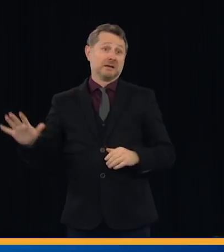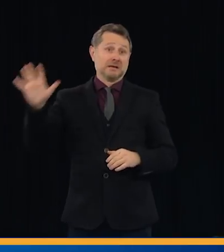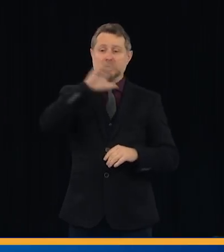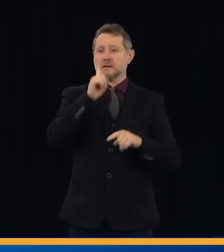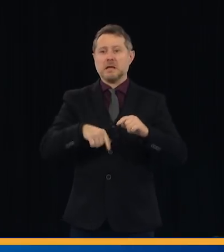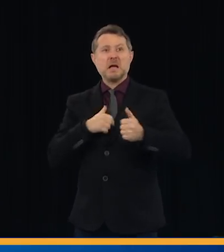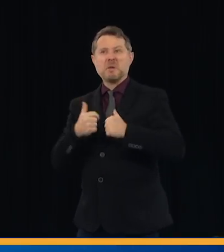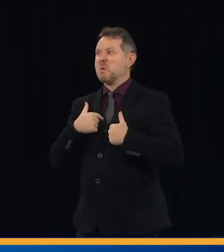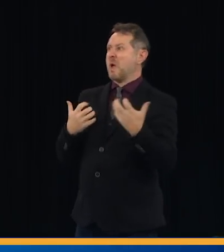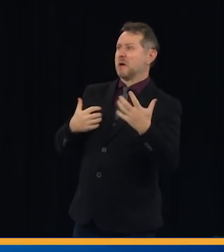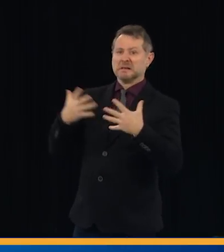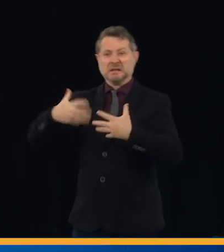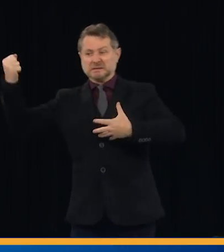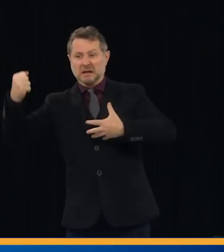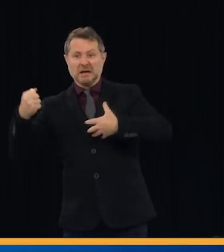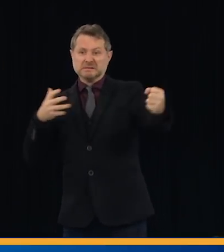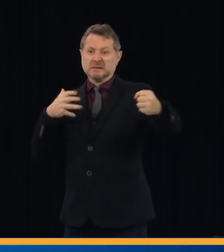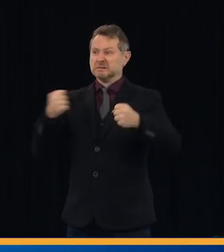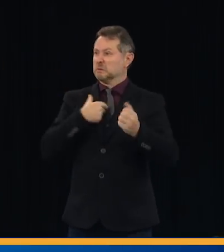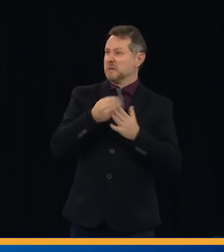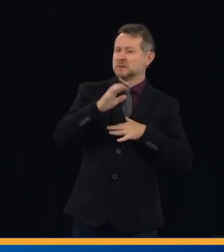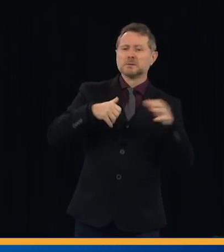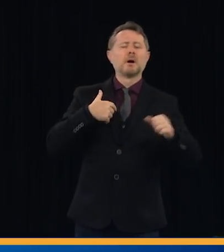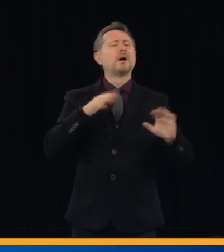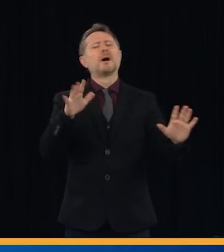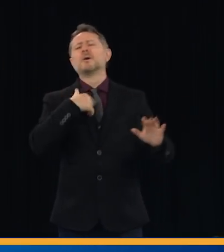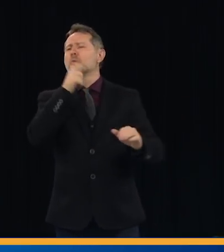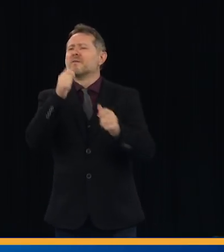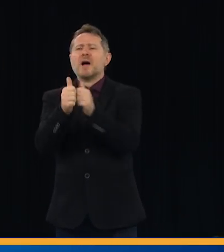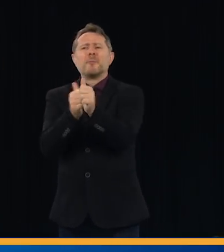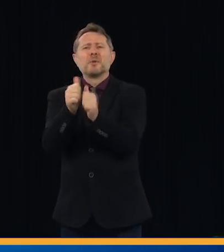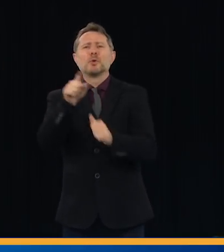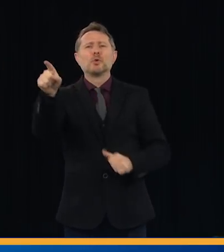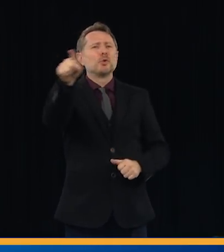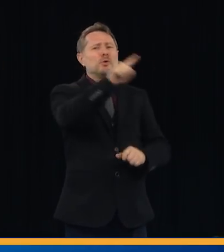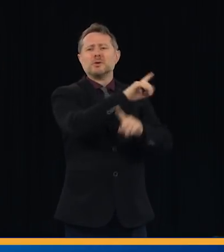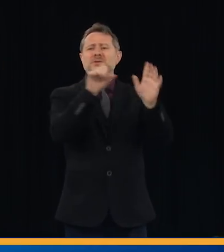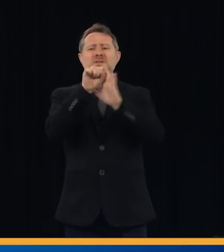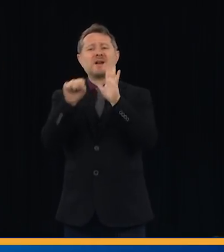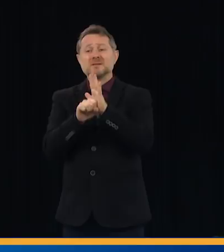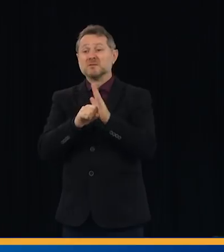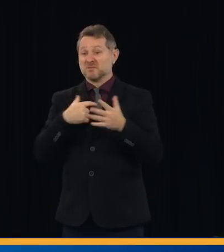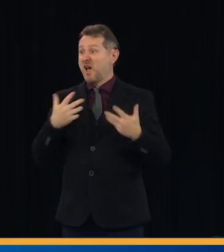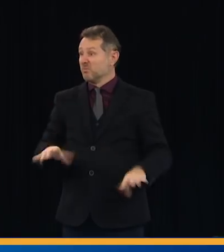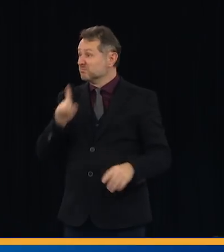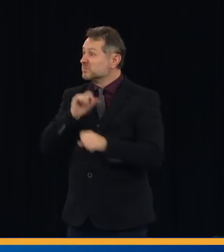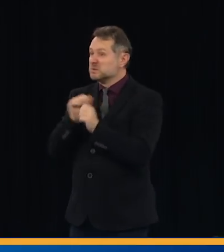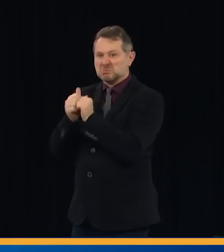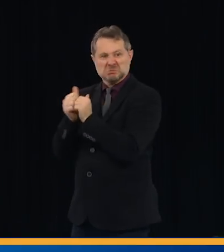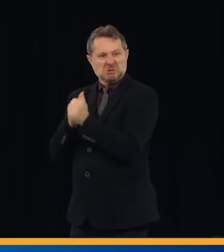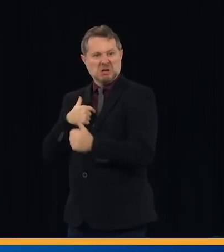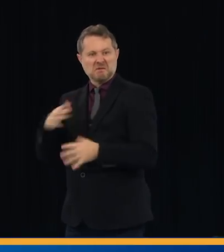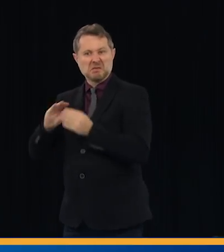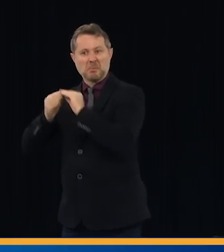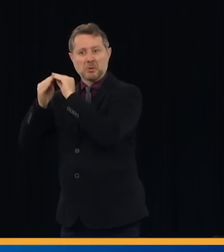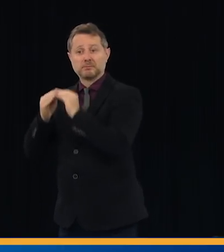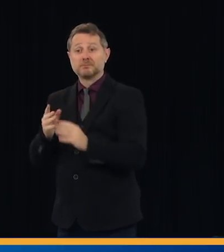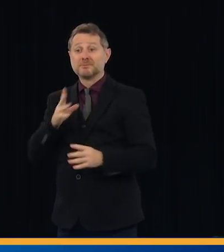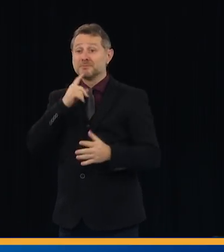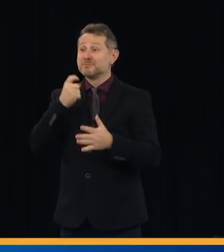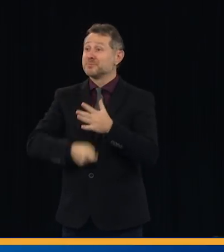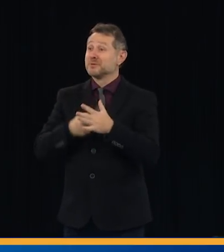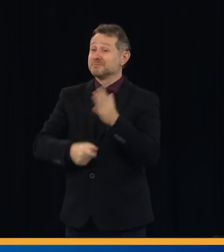to buy the same material. That is what is happening now. When I showed you the price of ventilators, it went from $25,000